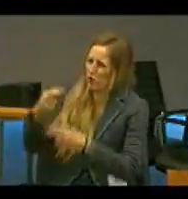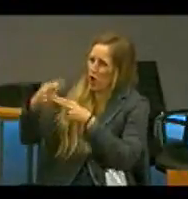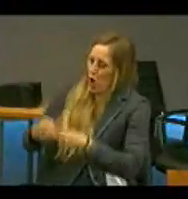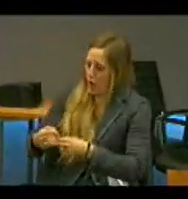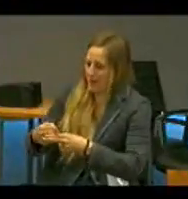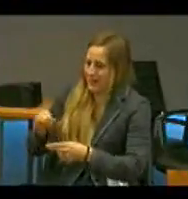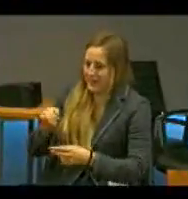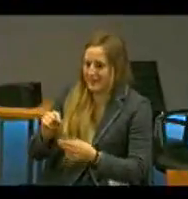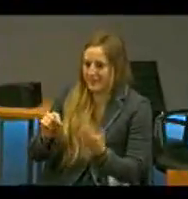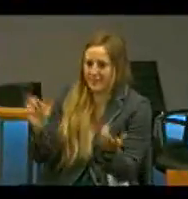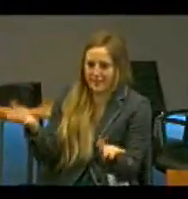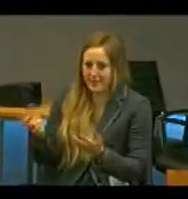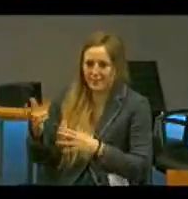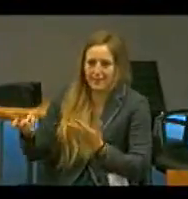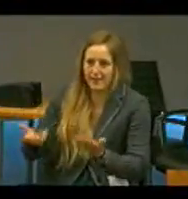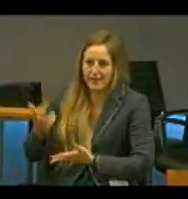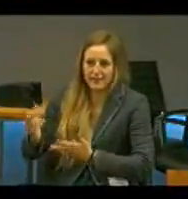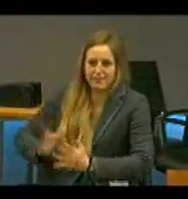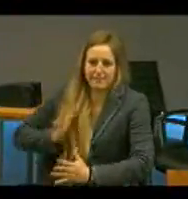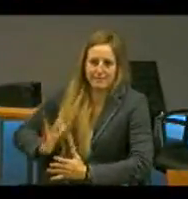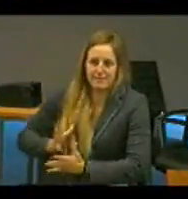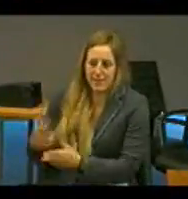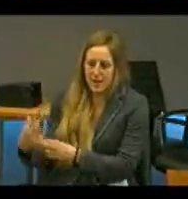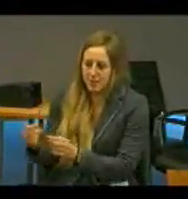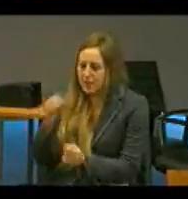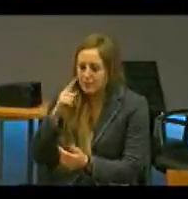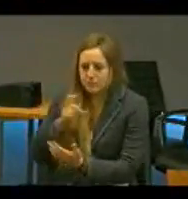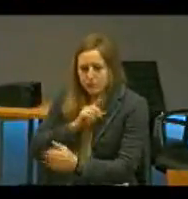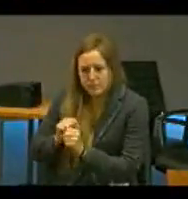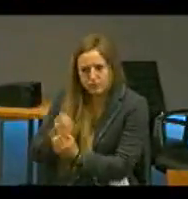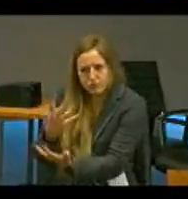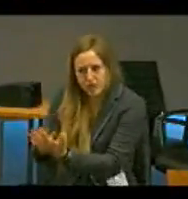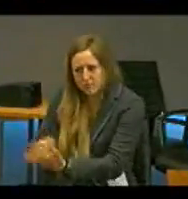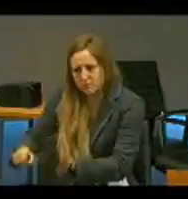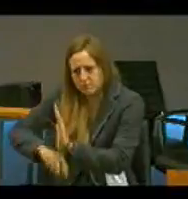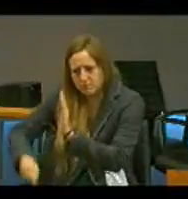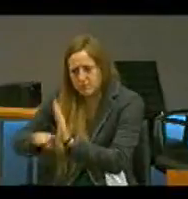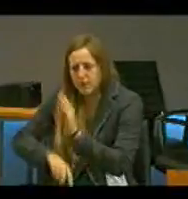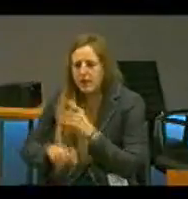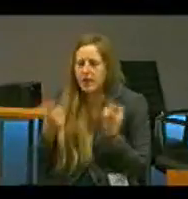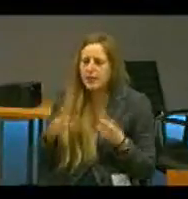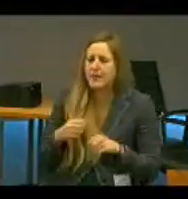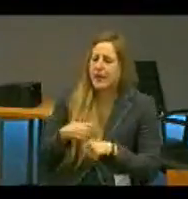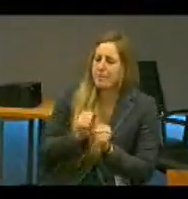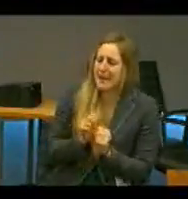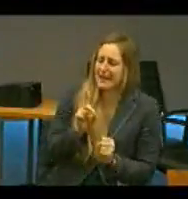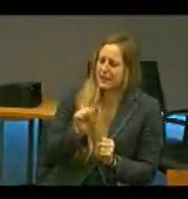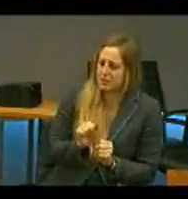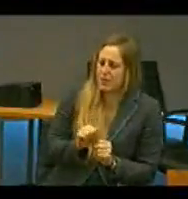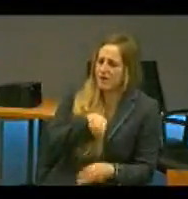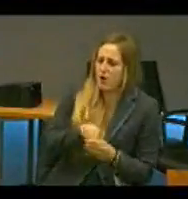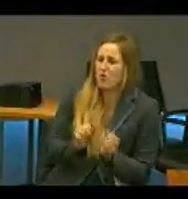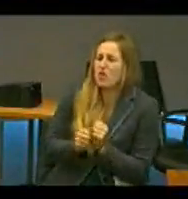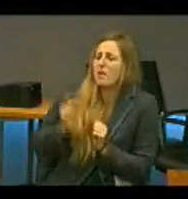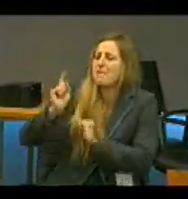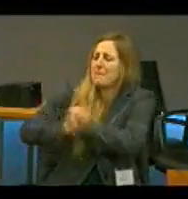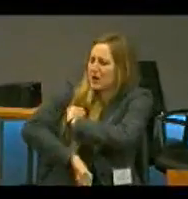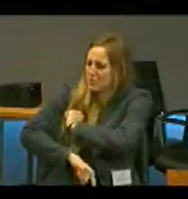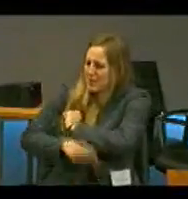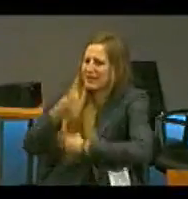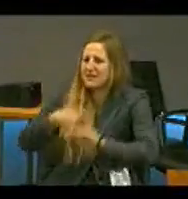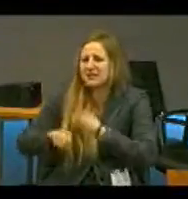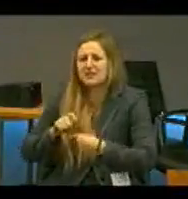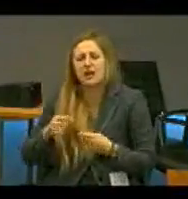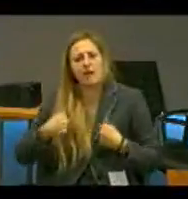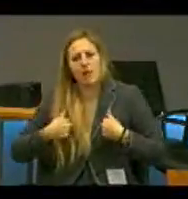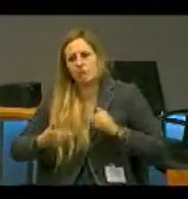color are predominantly undiagnosed when they enter makes disability part of a punishment instead of part of a community. So while you're